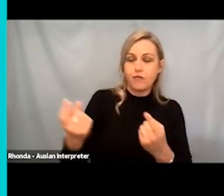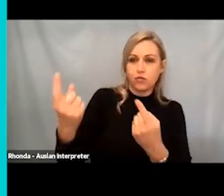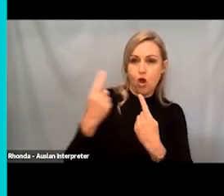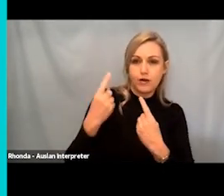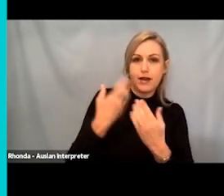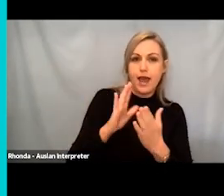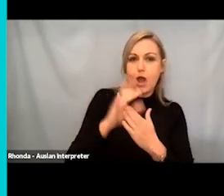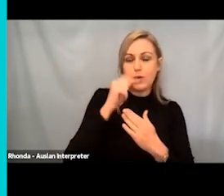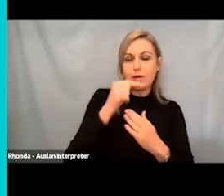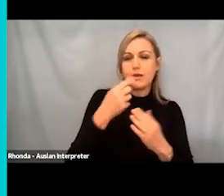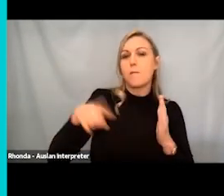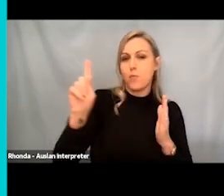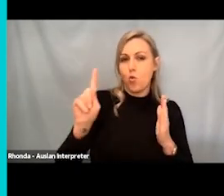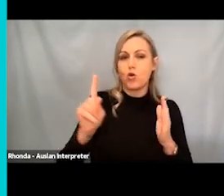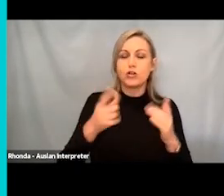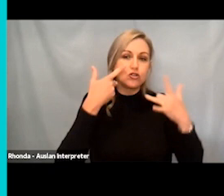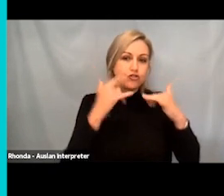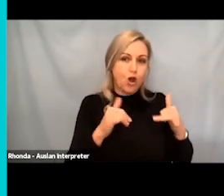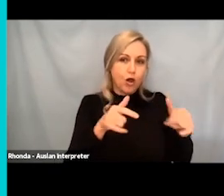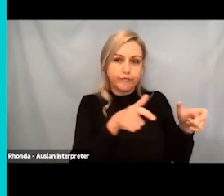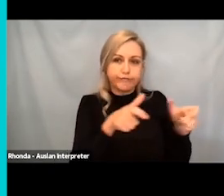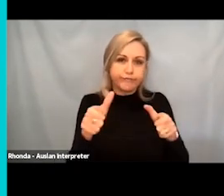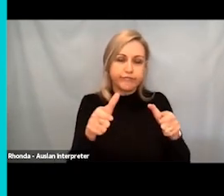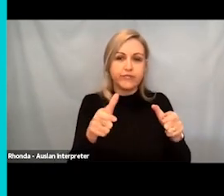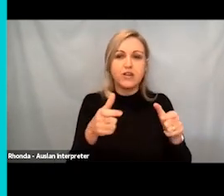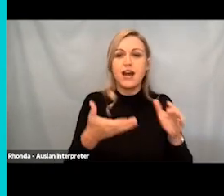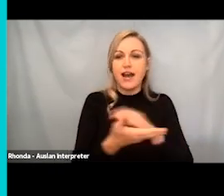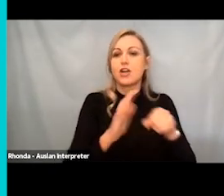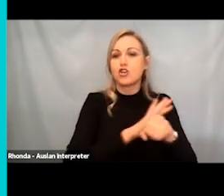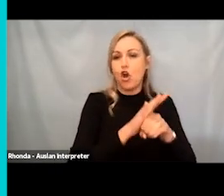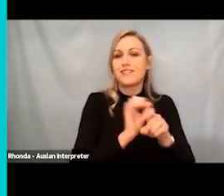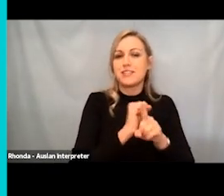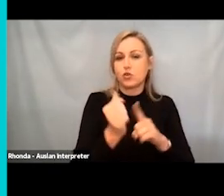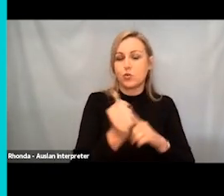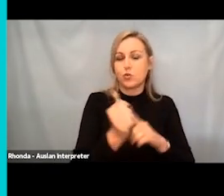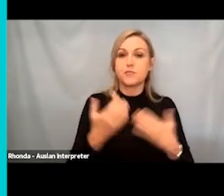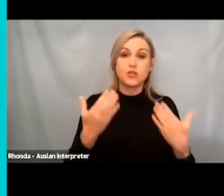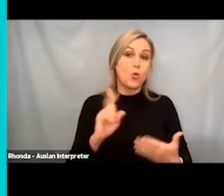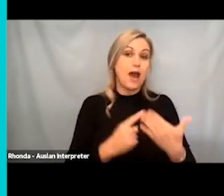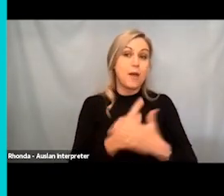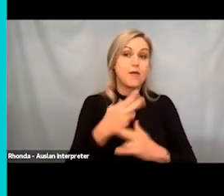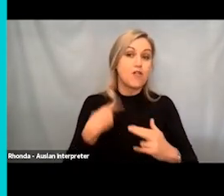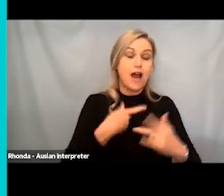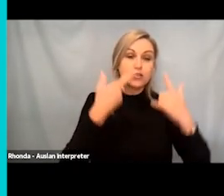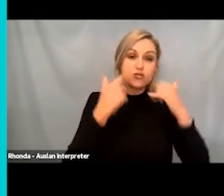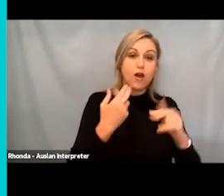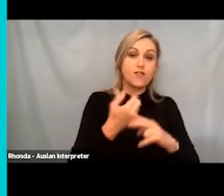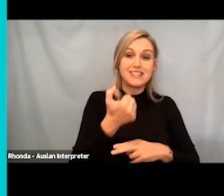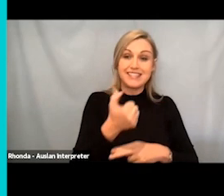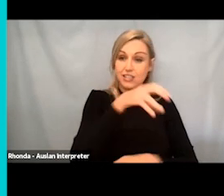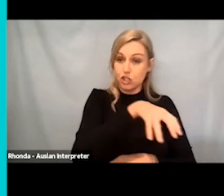trial modification due to COVID-19, that the conserve statement. And what happened for us in this trial across 6 sites is that